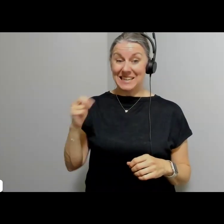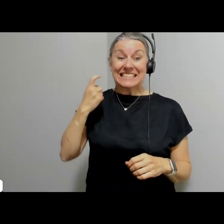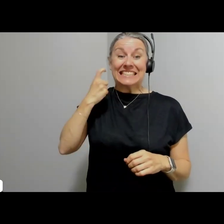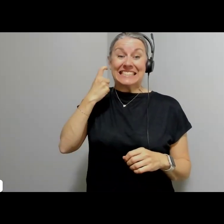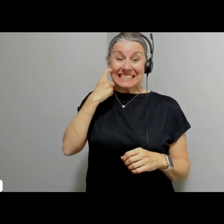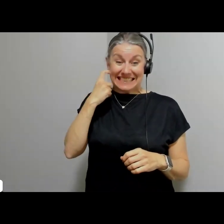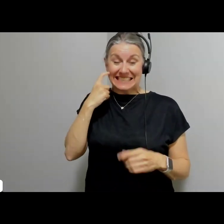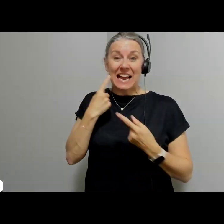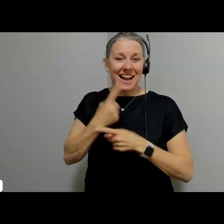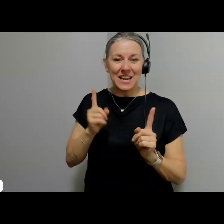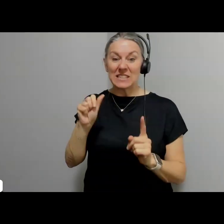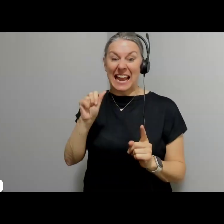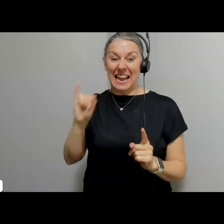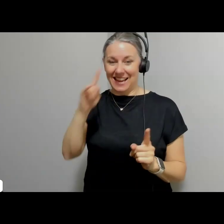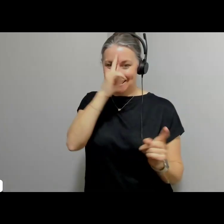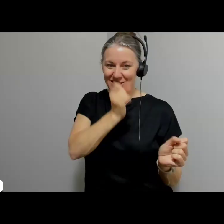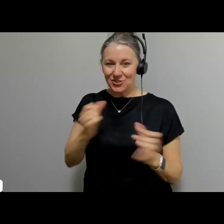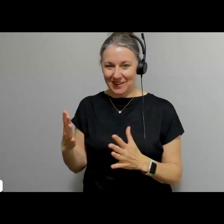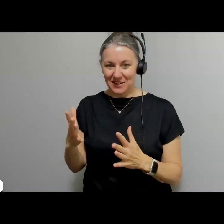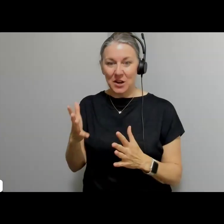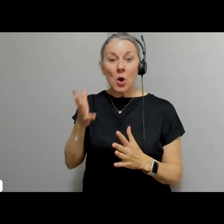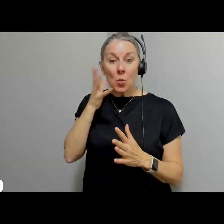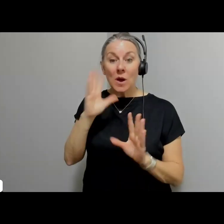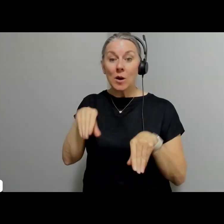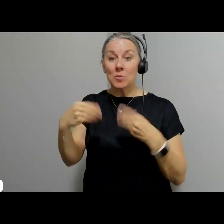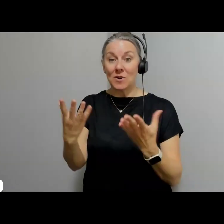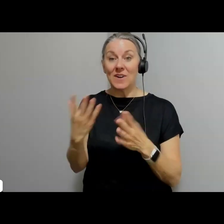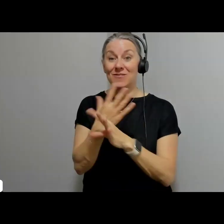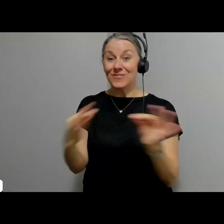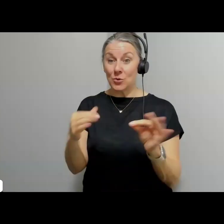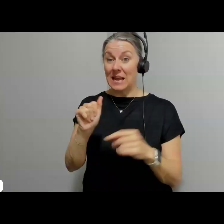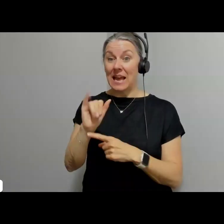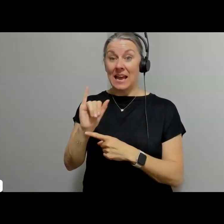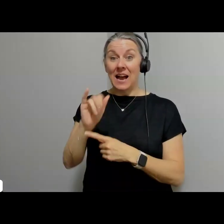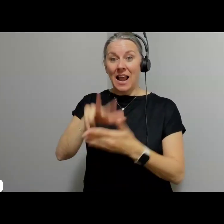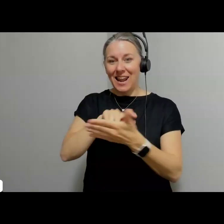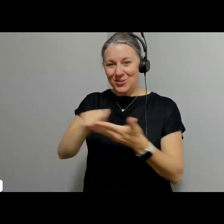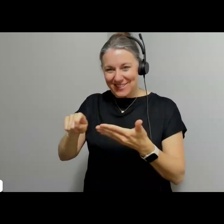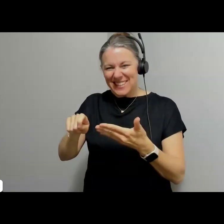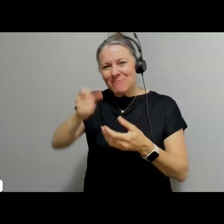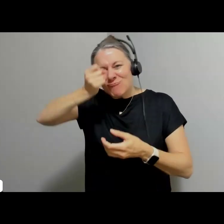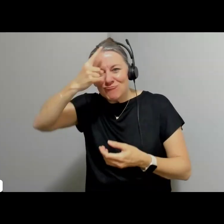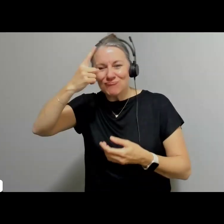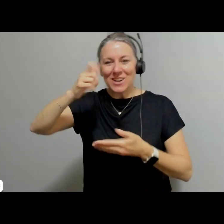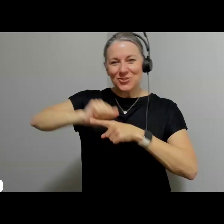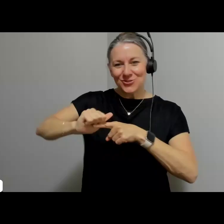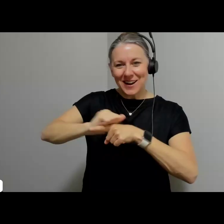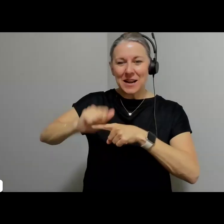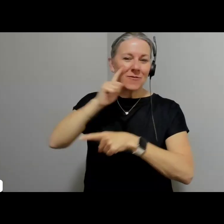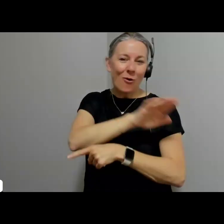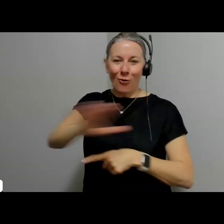this is going to provide free AI literacy training to help Canadians, including older adults, navigate